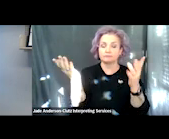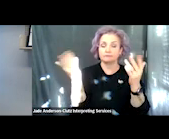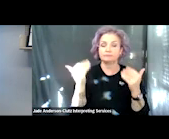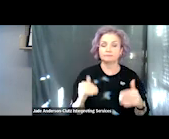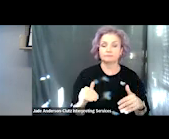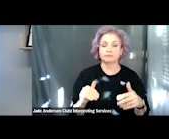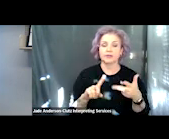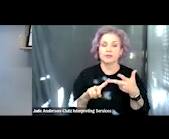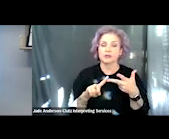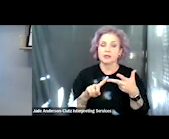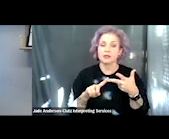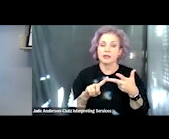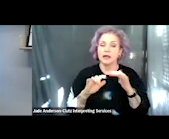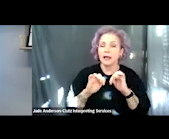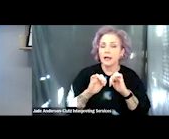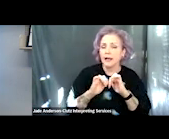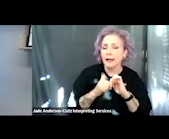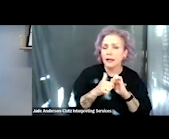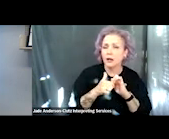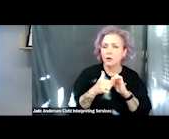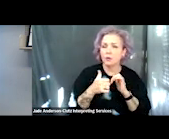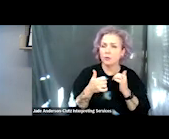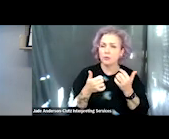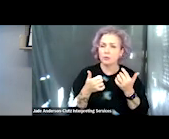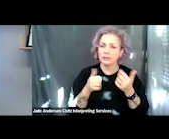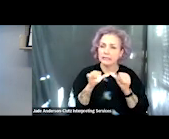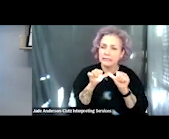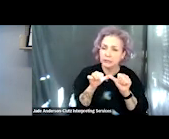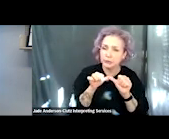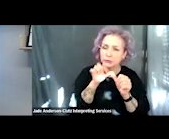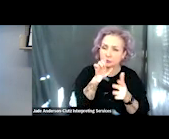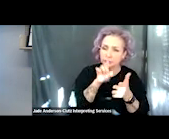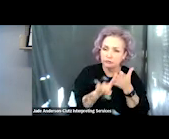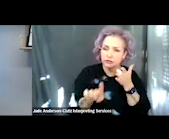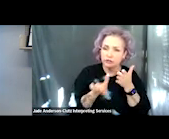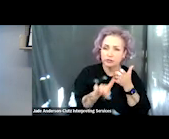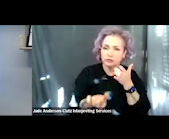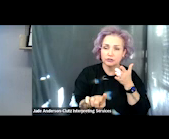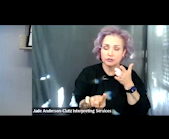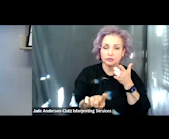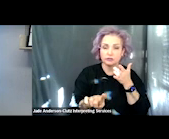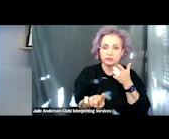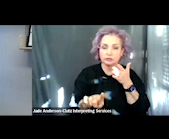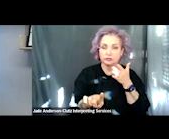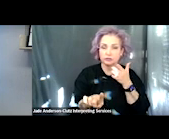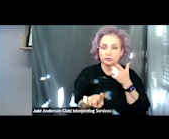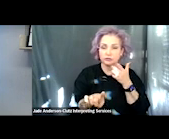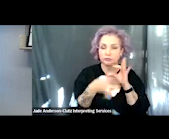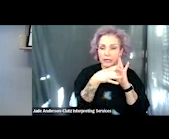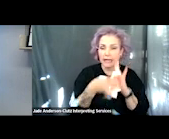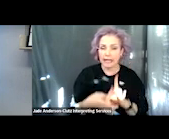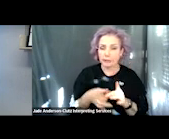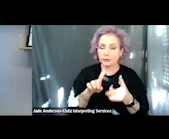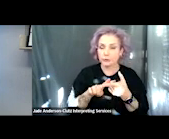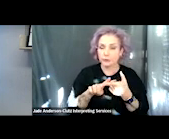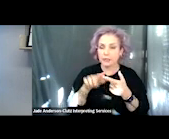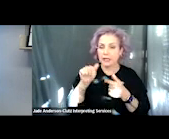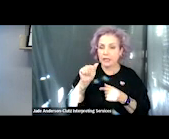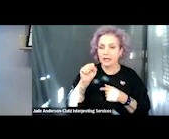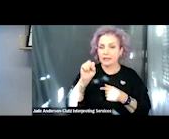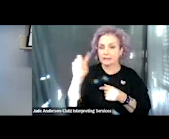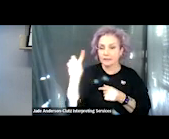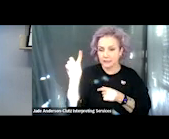used to try and study sort of this topic. And some of these paradigms that have some translational potential